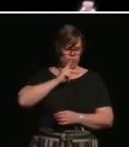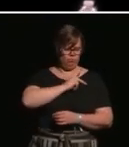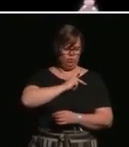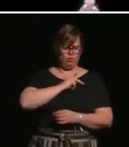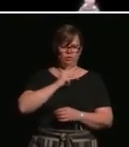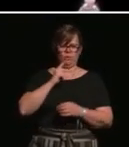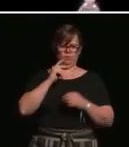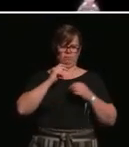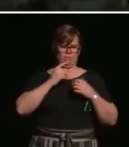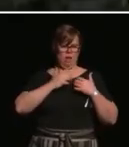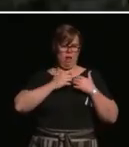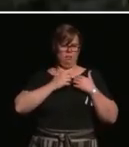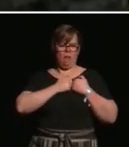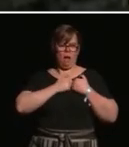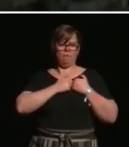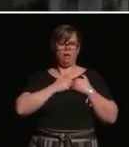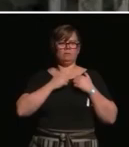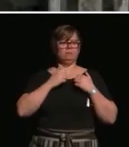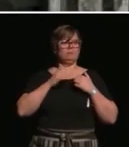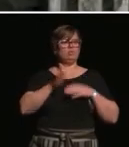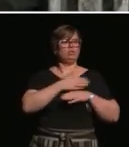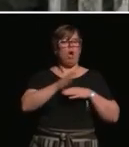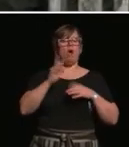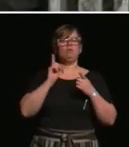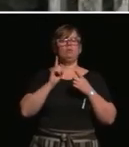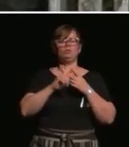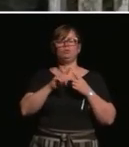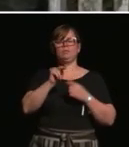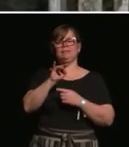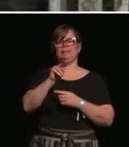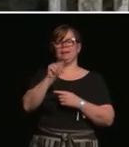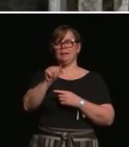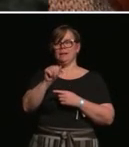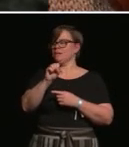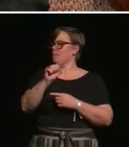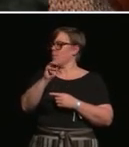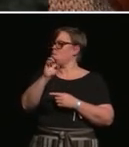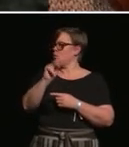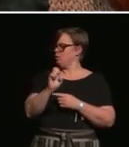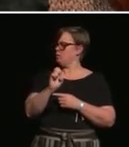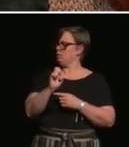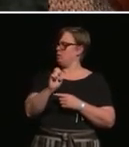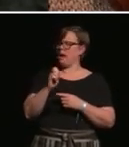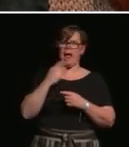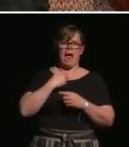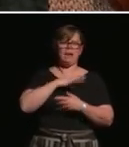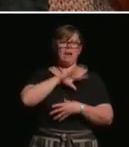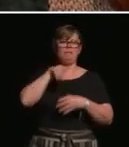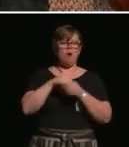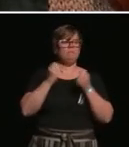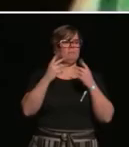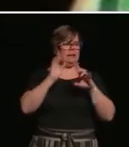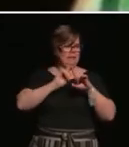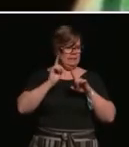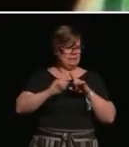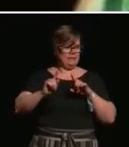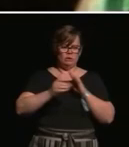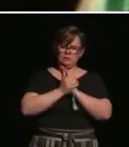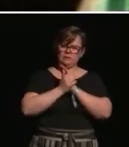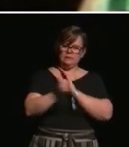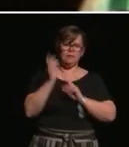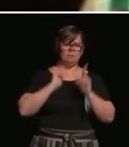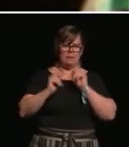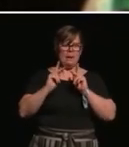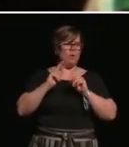late friend Nina Simone, and Swana Noah brings Ian together with John Whelan and Nola Kennedy for an impeccable